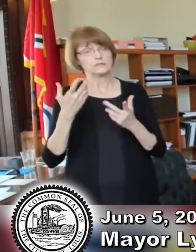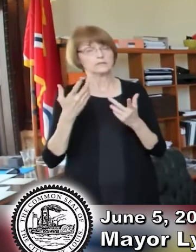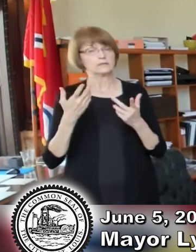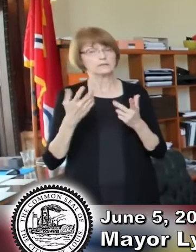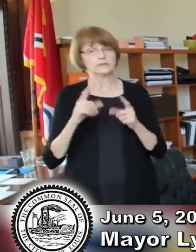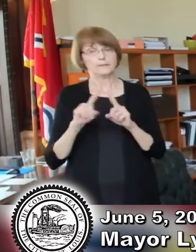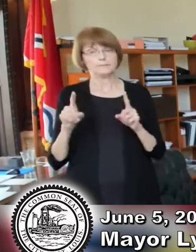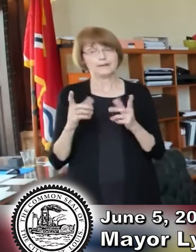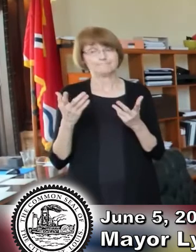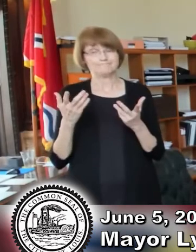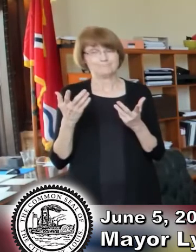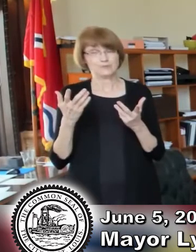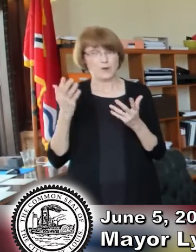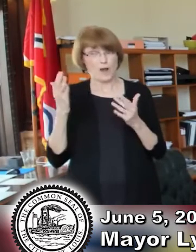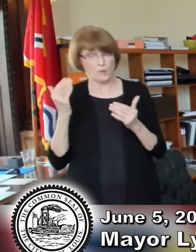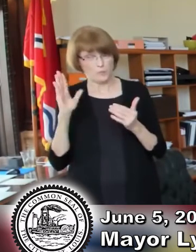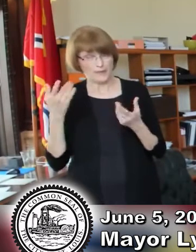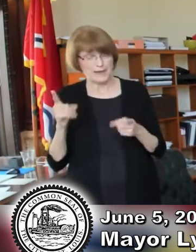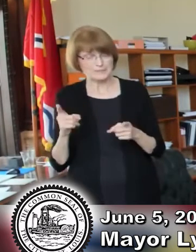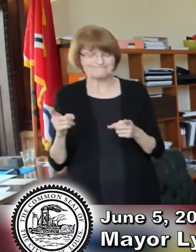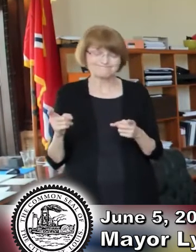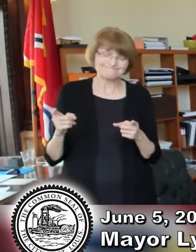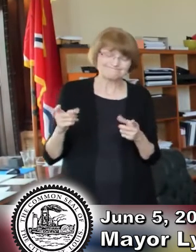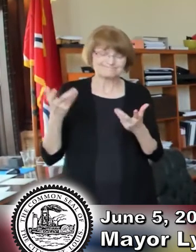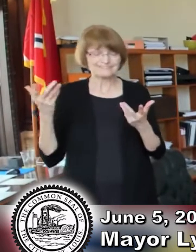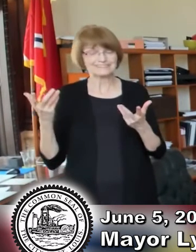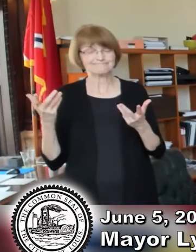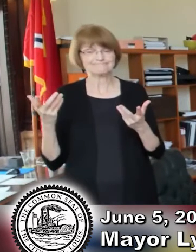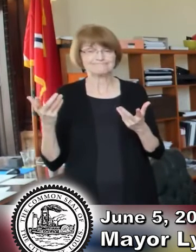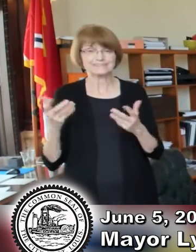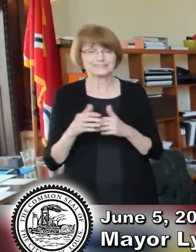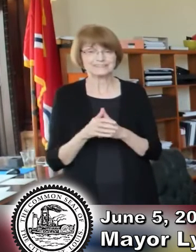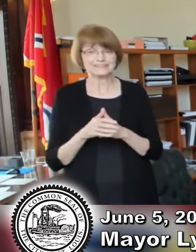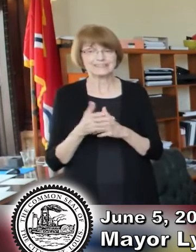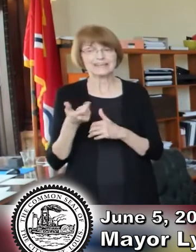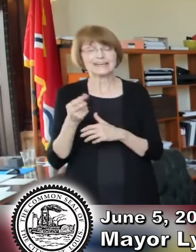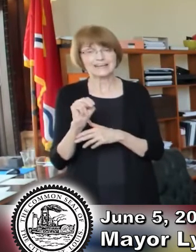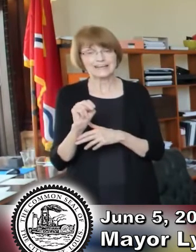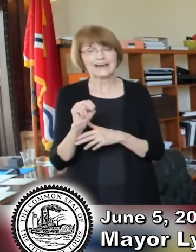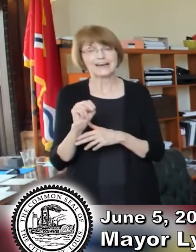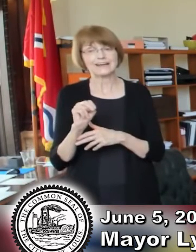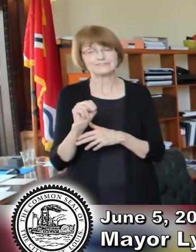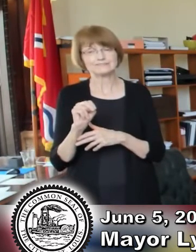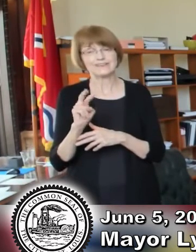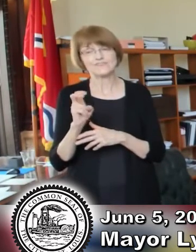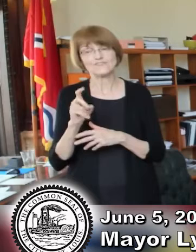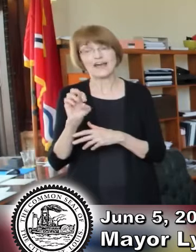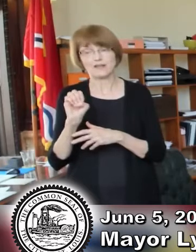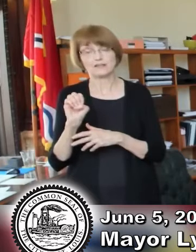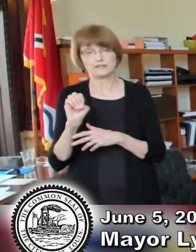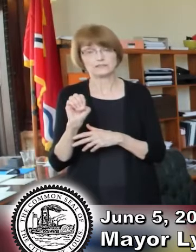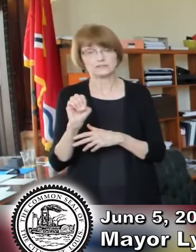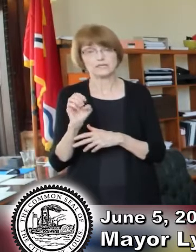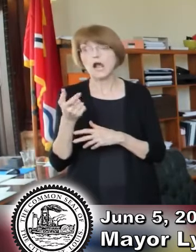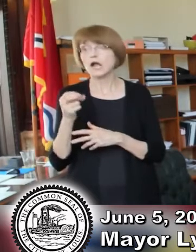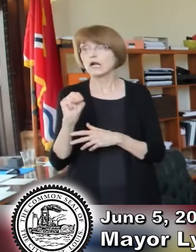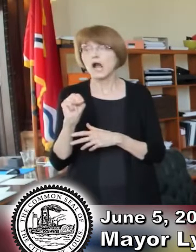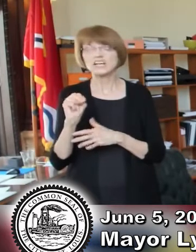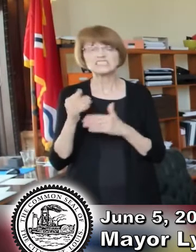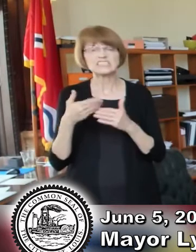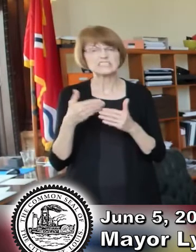I don't have any great hope for that. So gun violence is, guns are very easy to